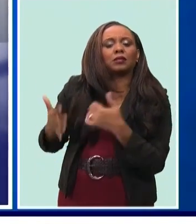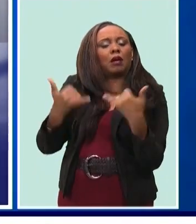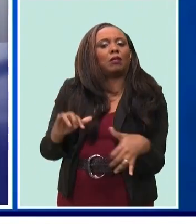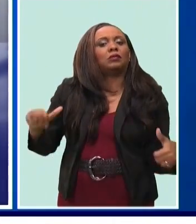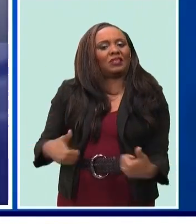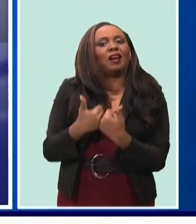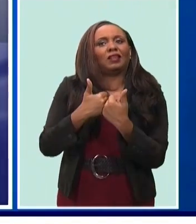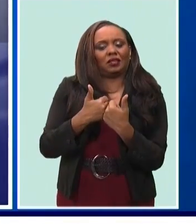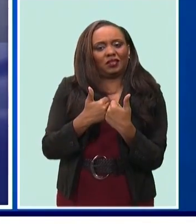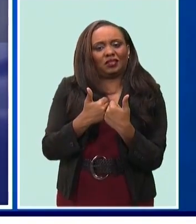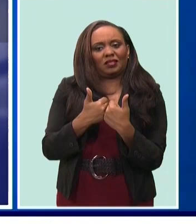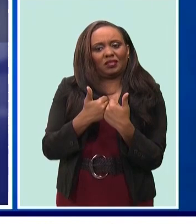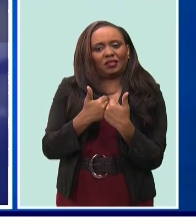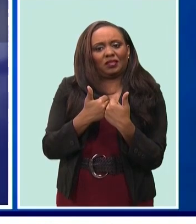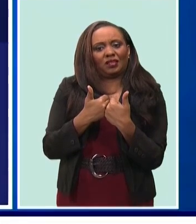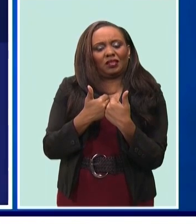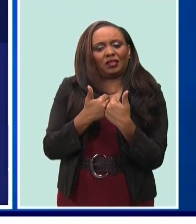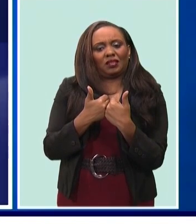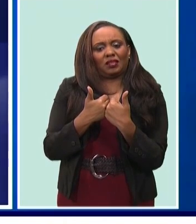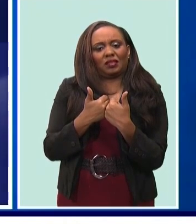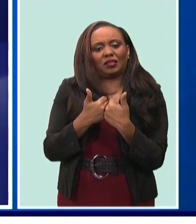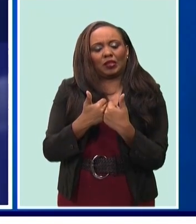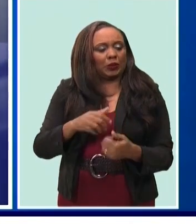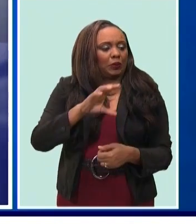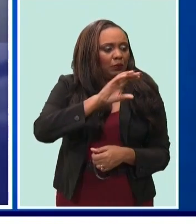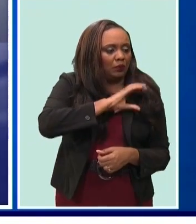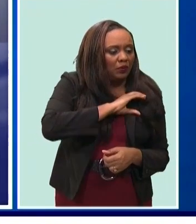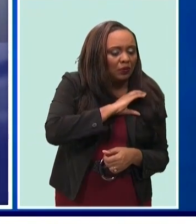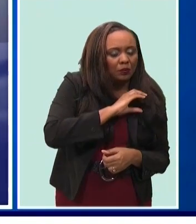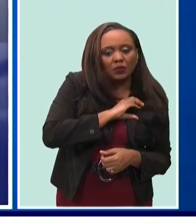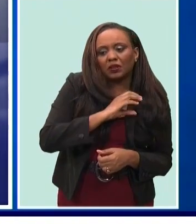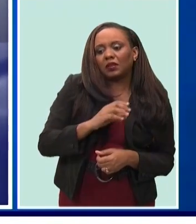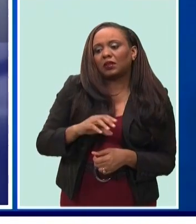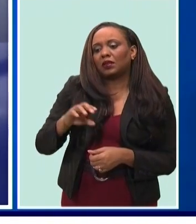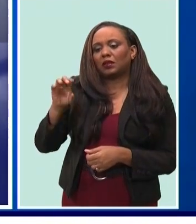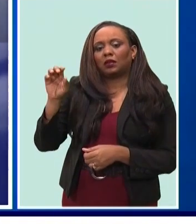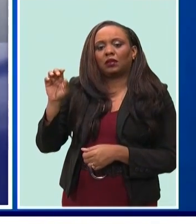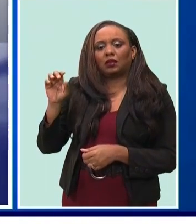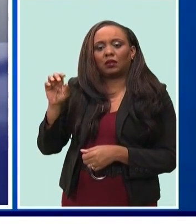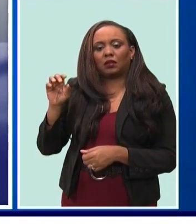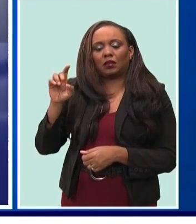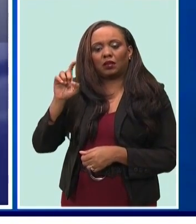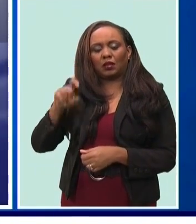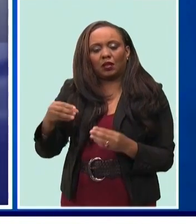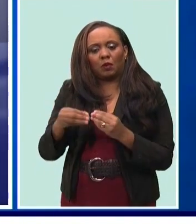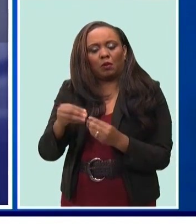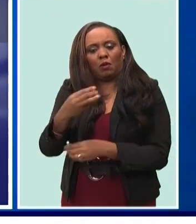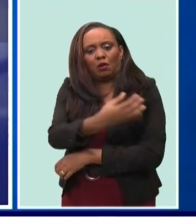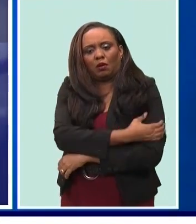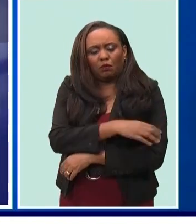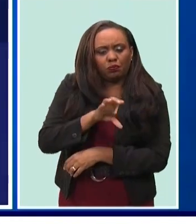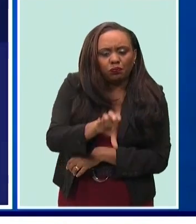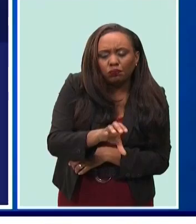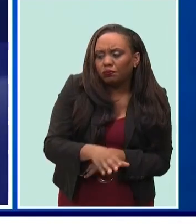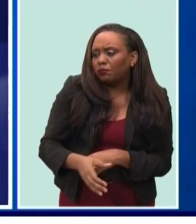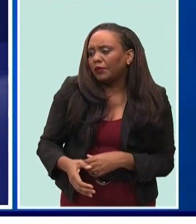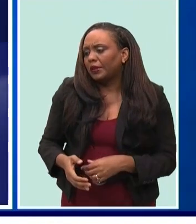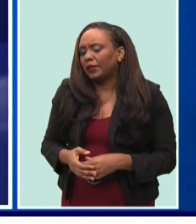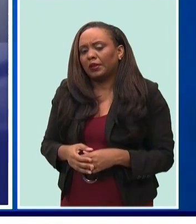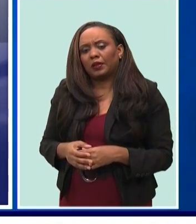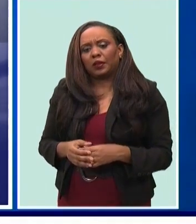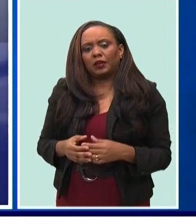that all of our legal police officers need to be empowered and need to